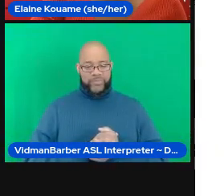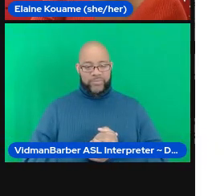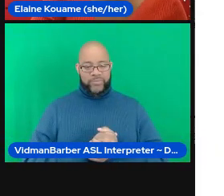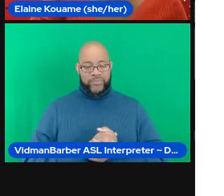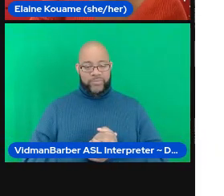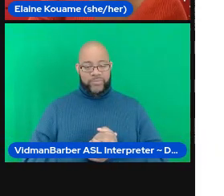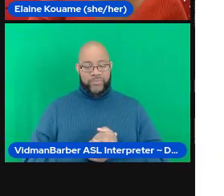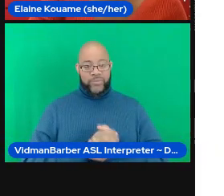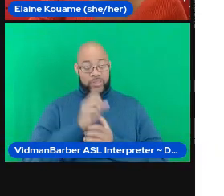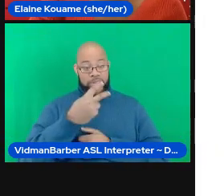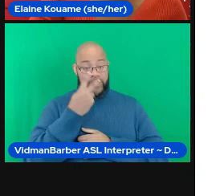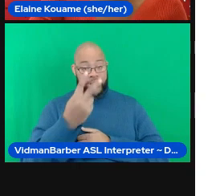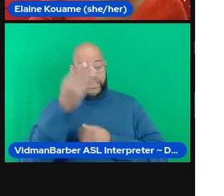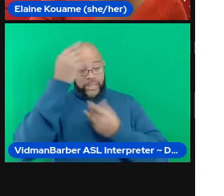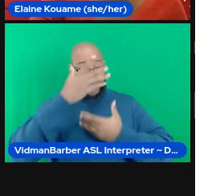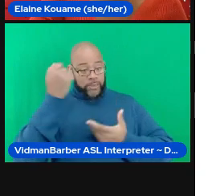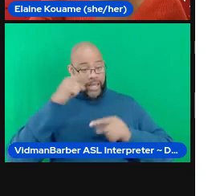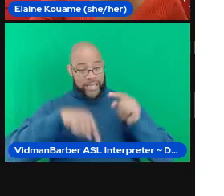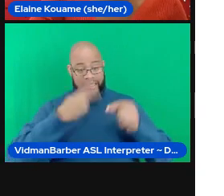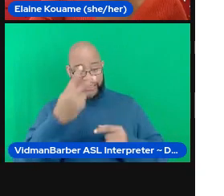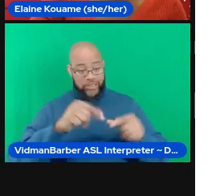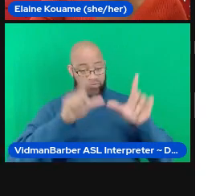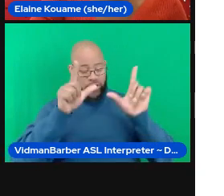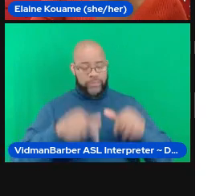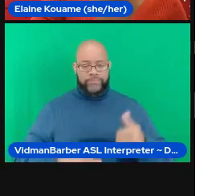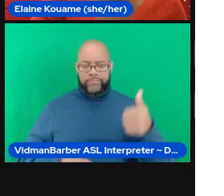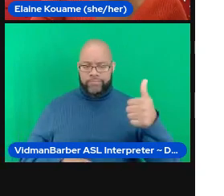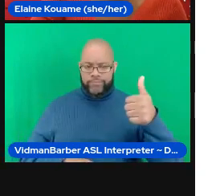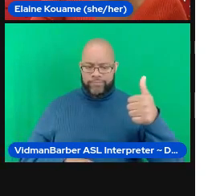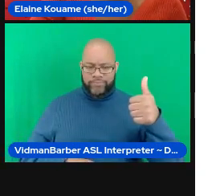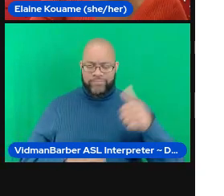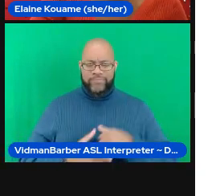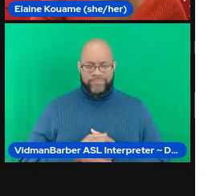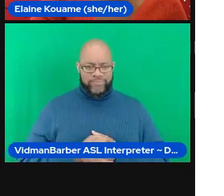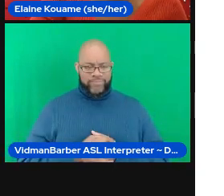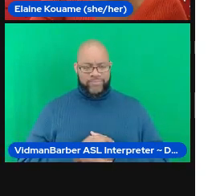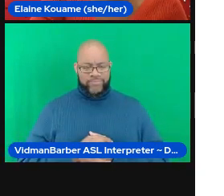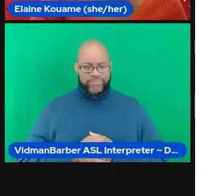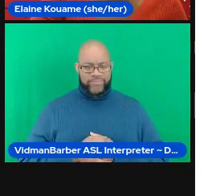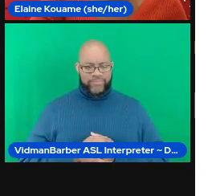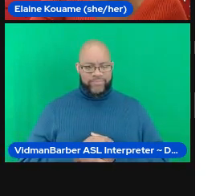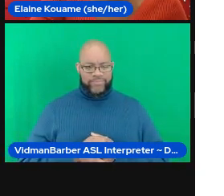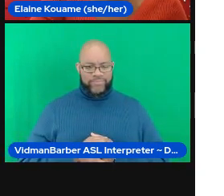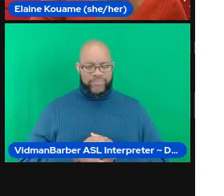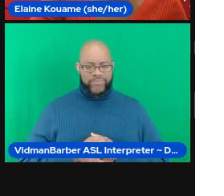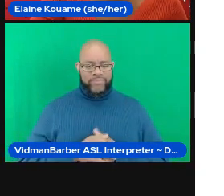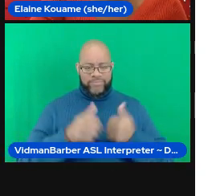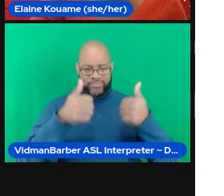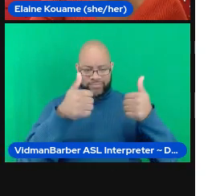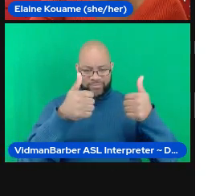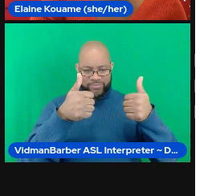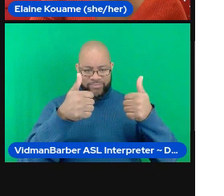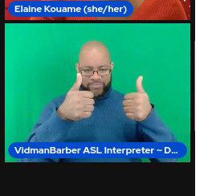Can you see? Can you tell me? Because I can't see the screen actually. Can you verbally let me know if you can see my slide?